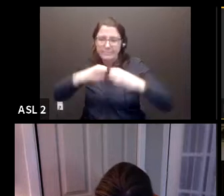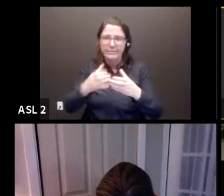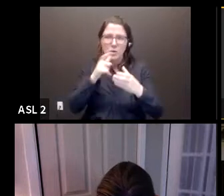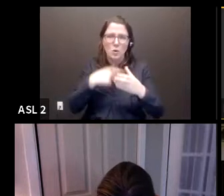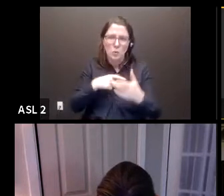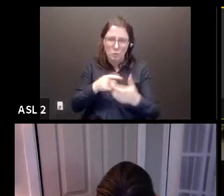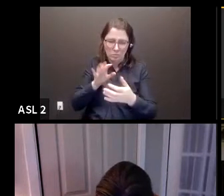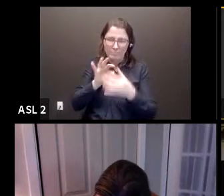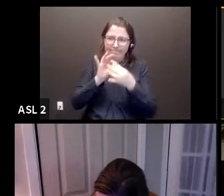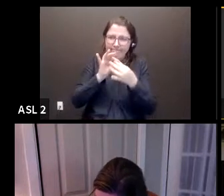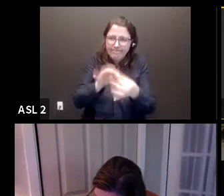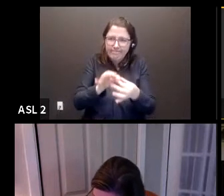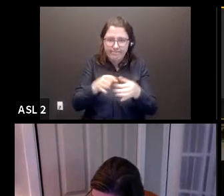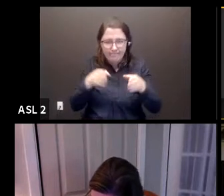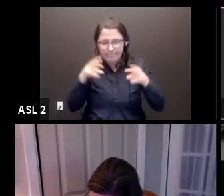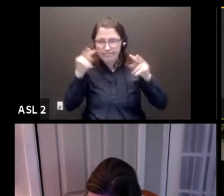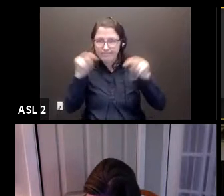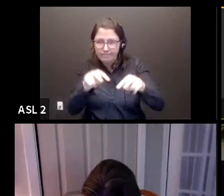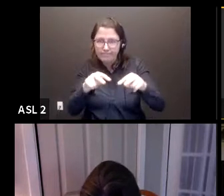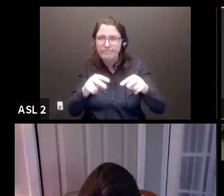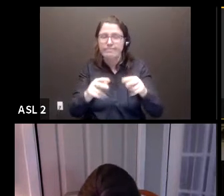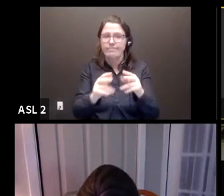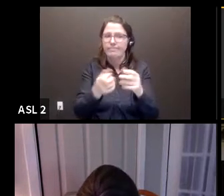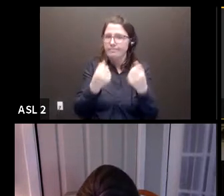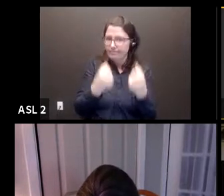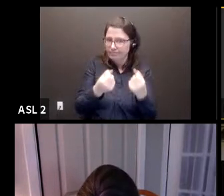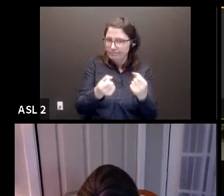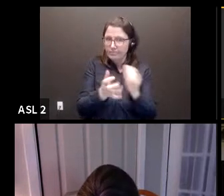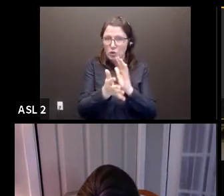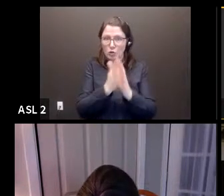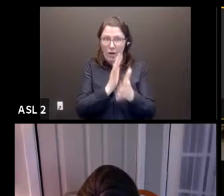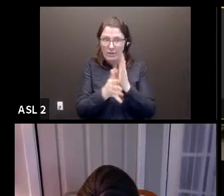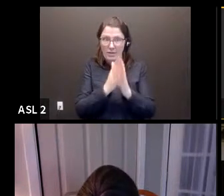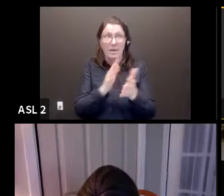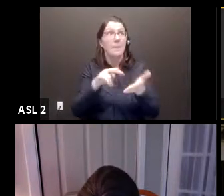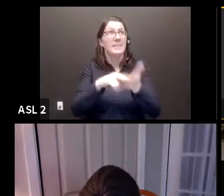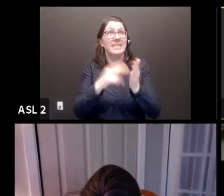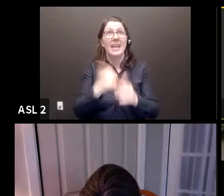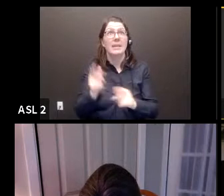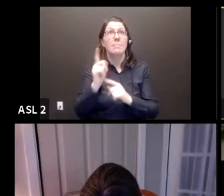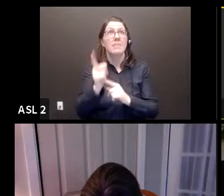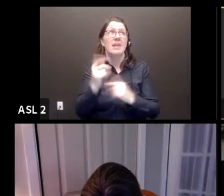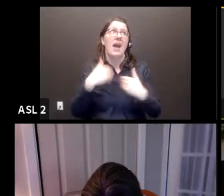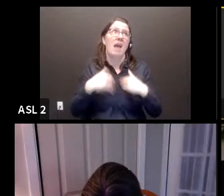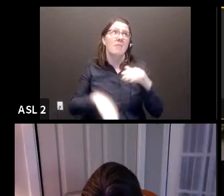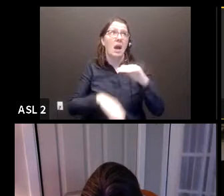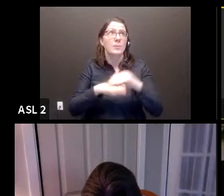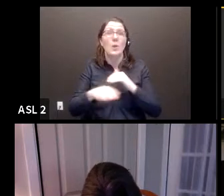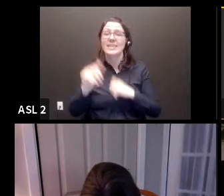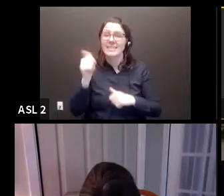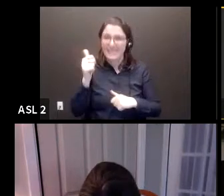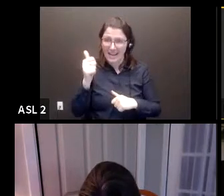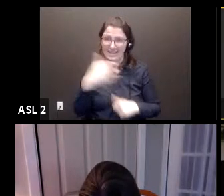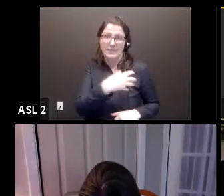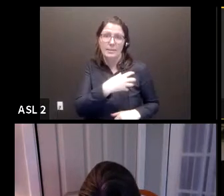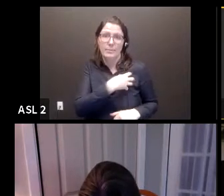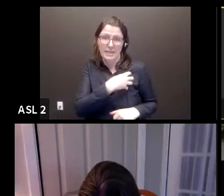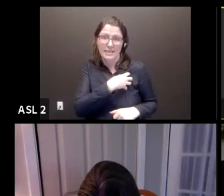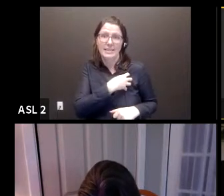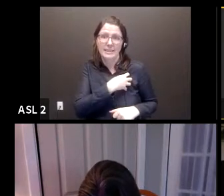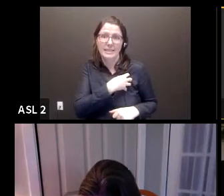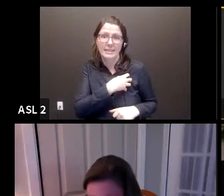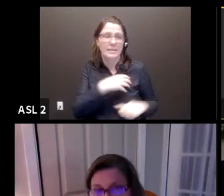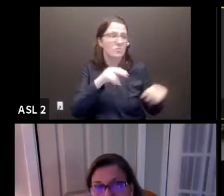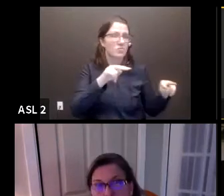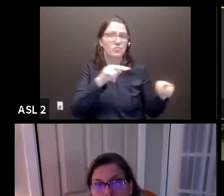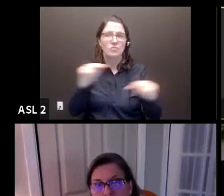time on those two shift rotations there's only a maximum amount of 10 officers that does not include those officers need